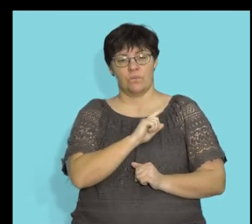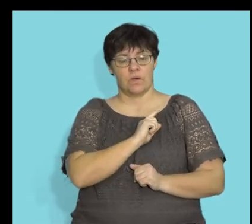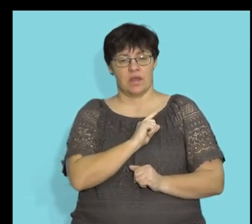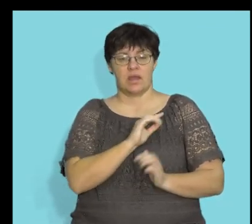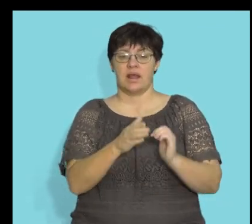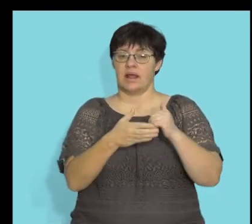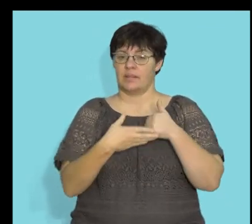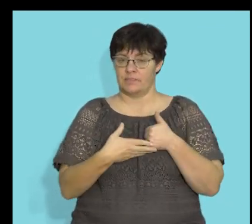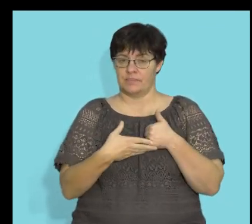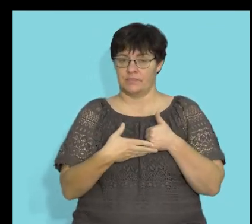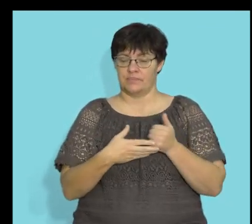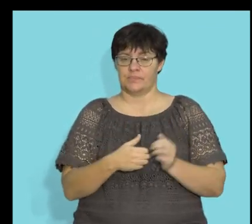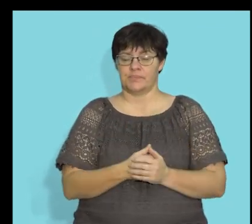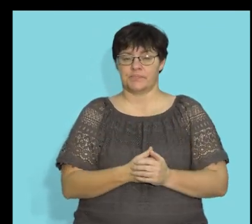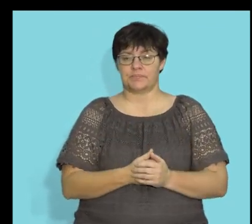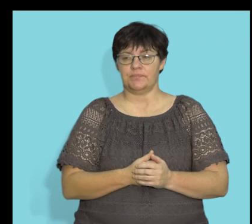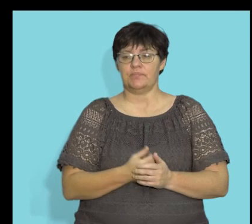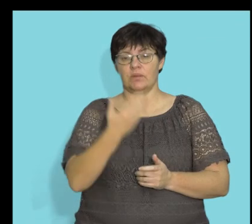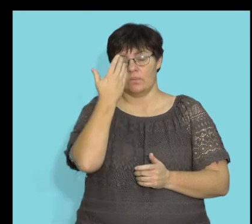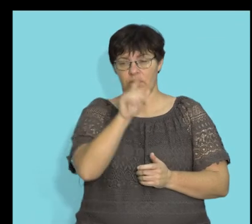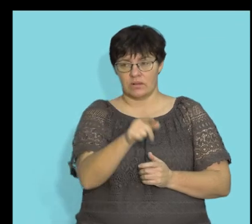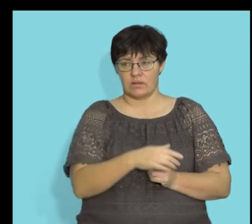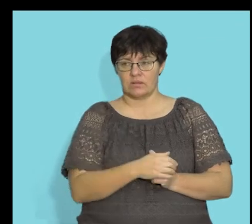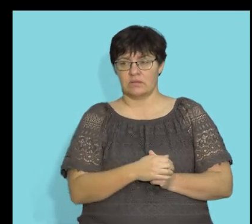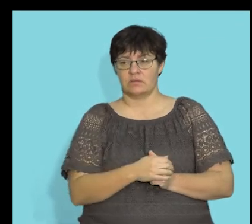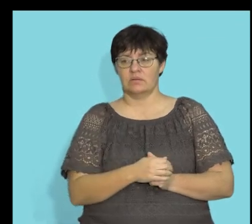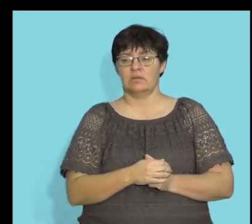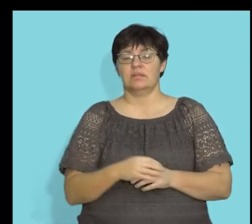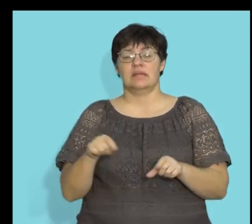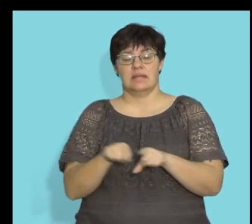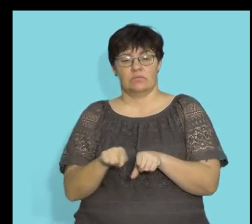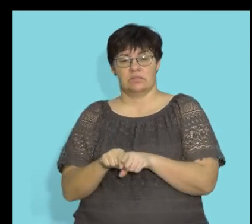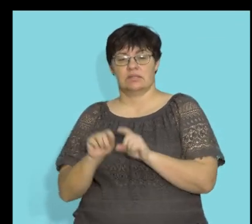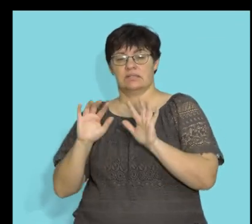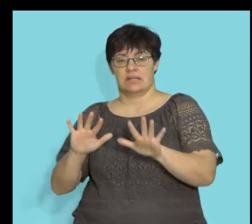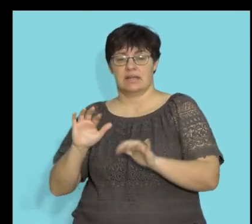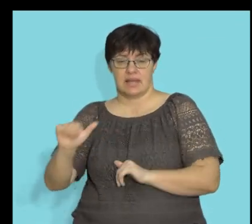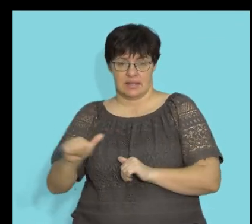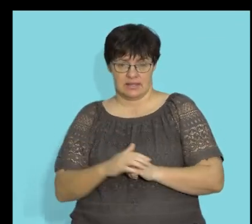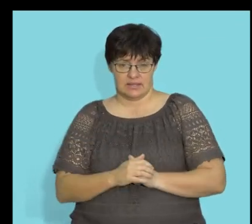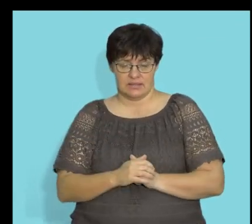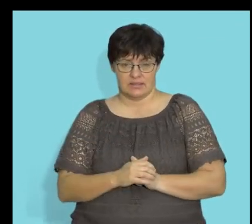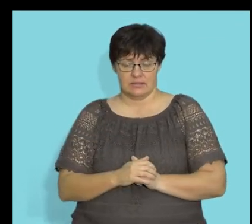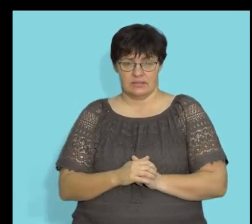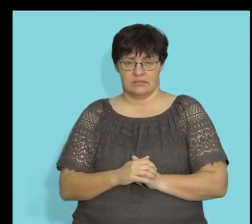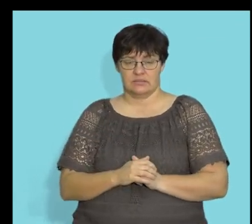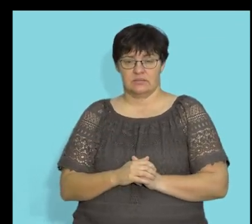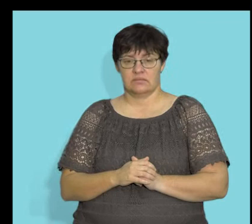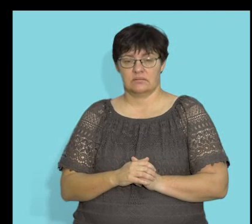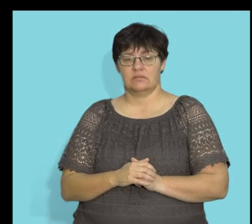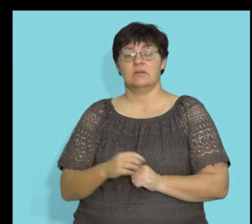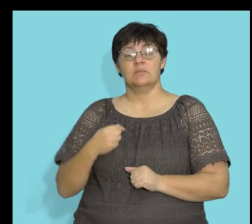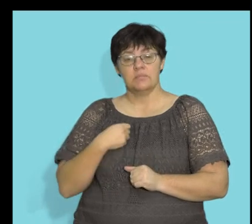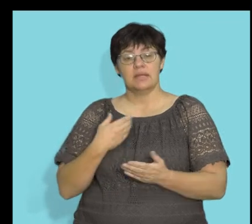reason why this is going to help me is because I know that this sum is equal to 10a.